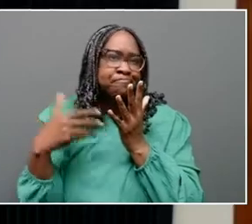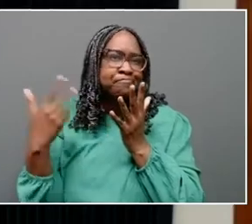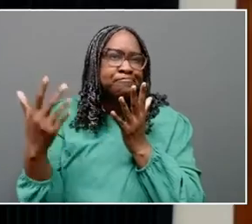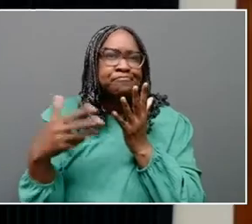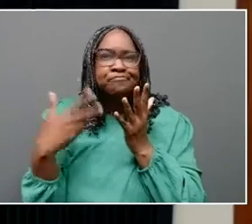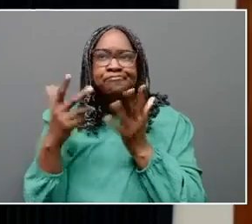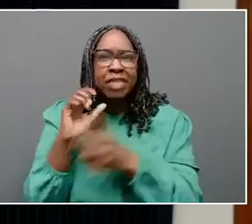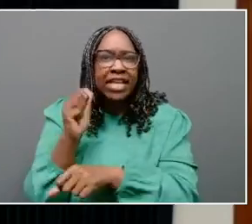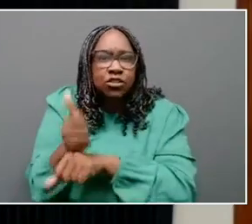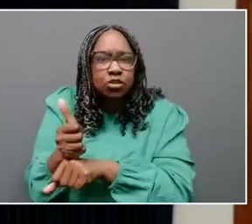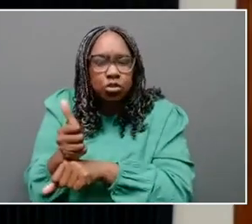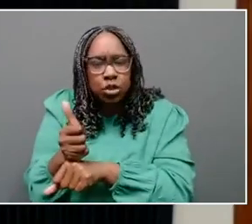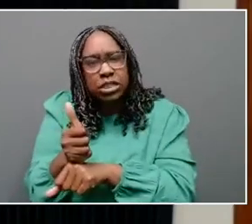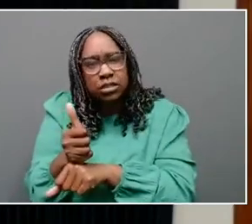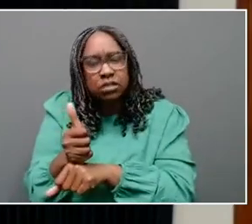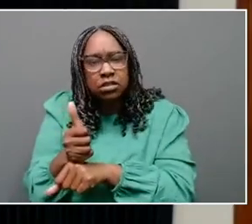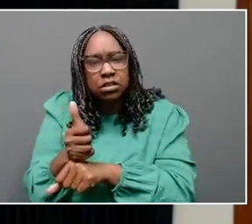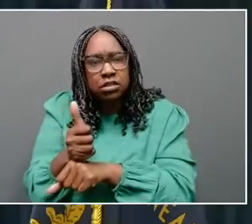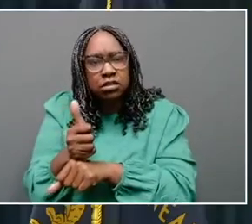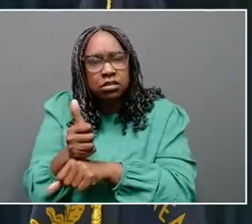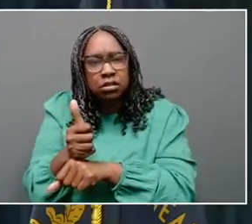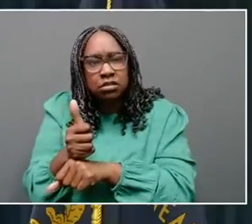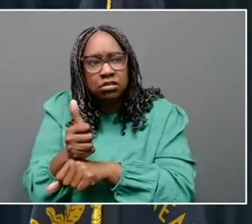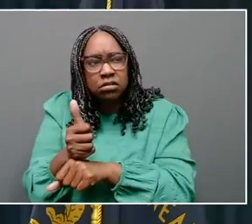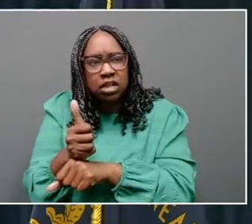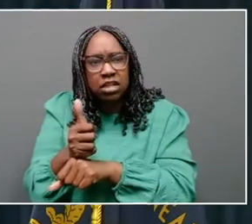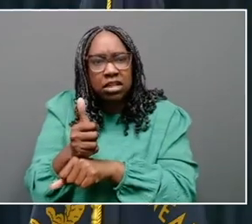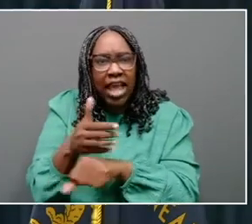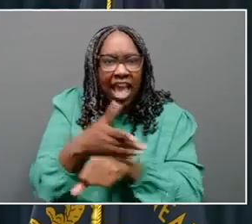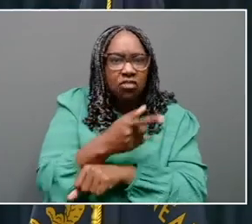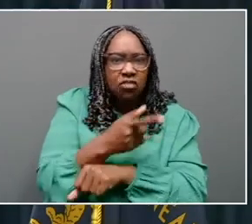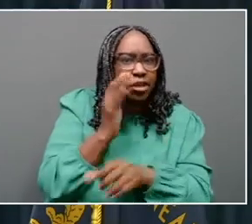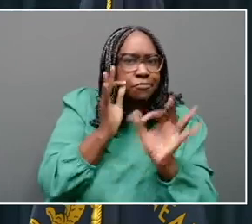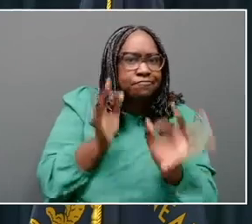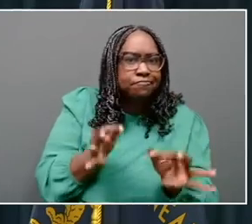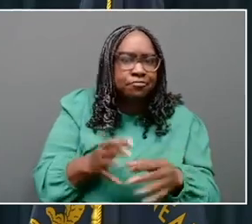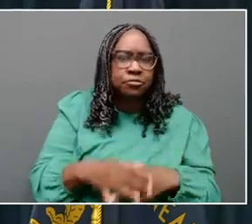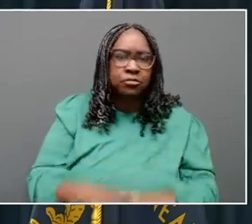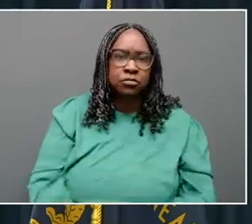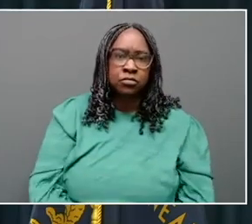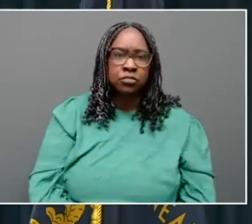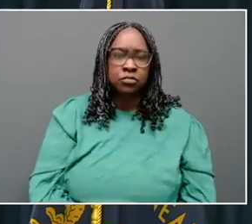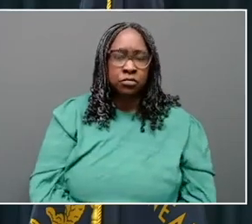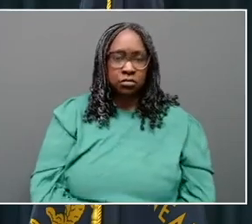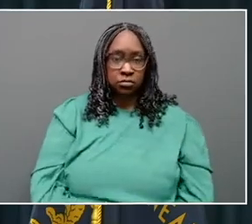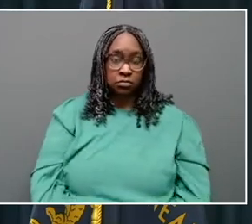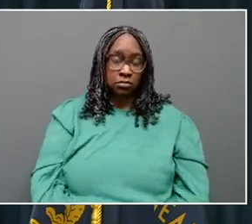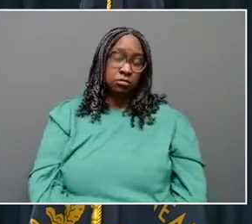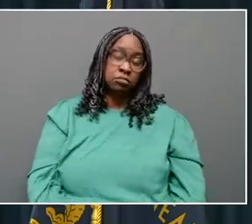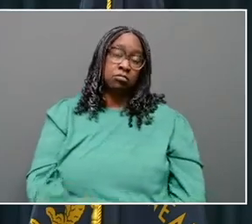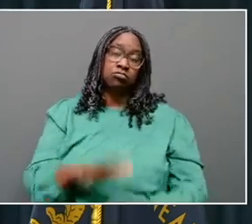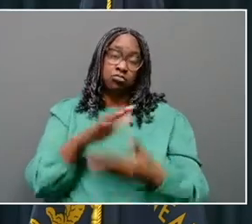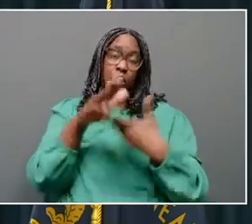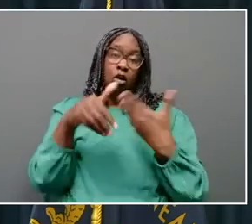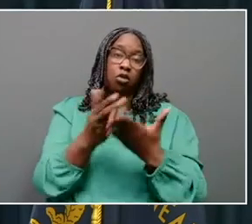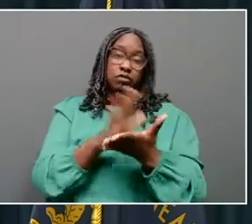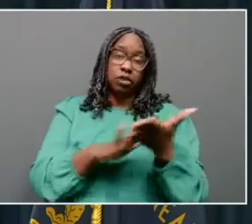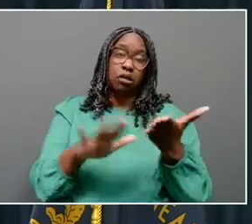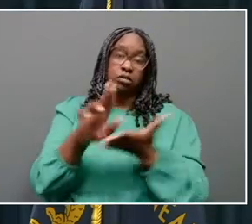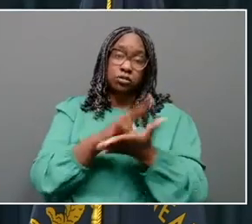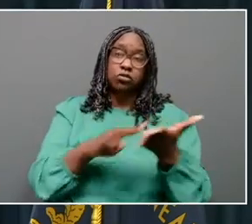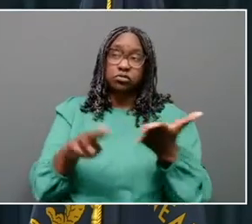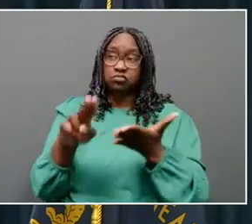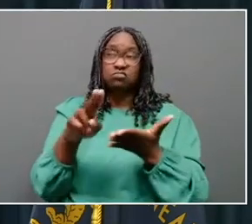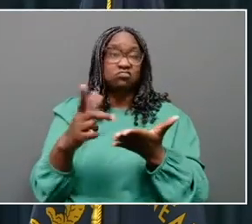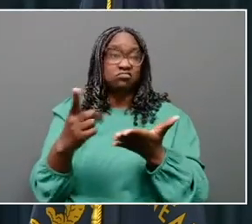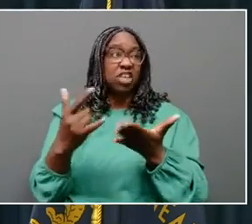instituted after this ruling? Well, that's the question that all of our colleges and universities are asking themselves